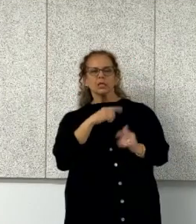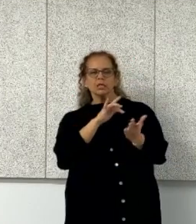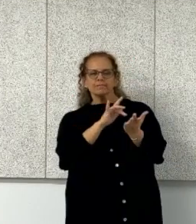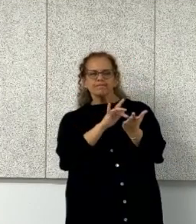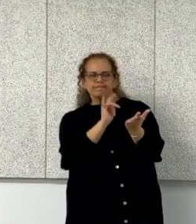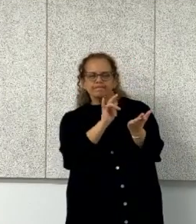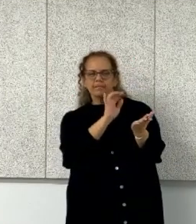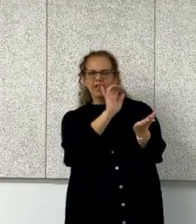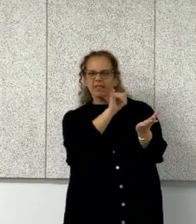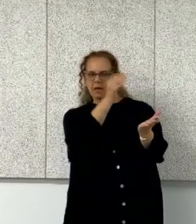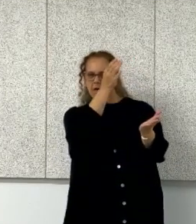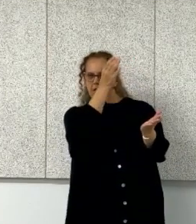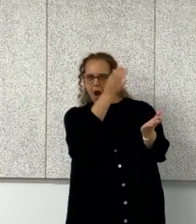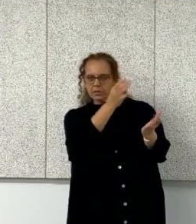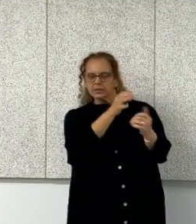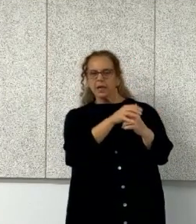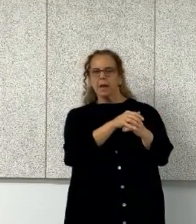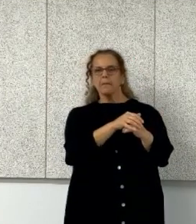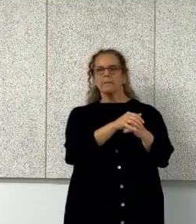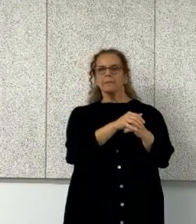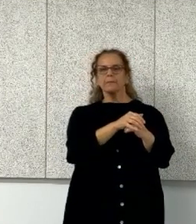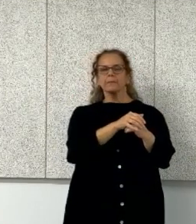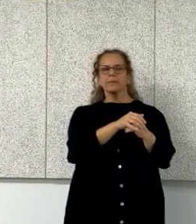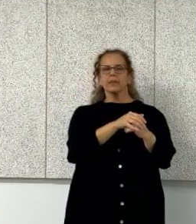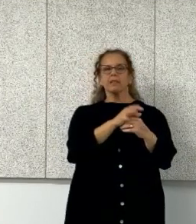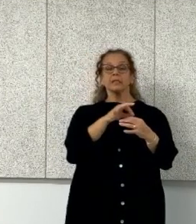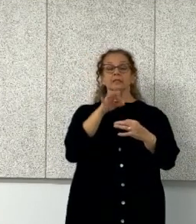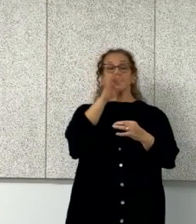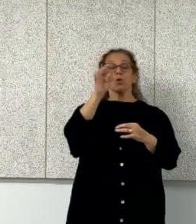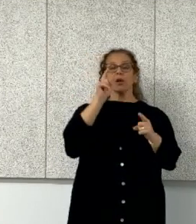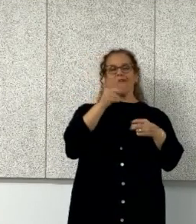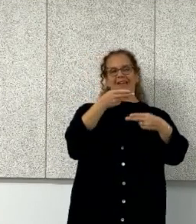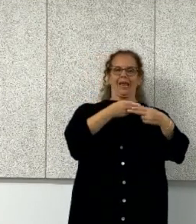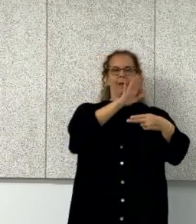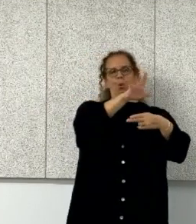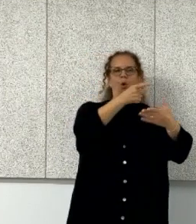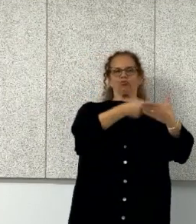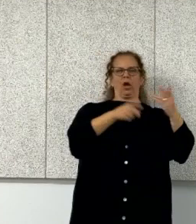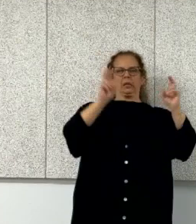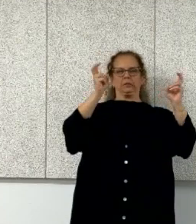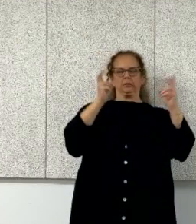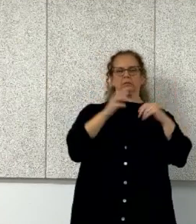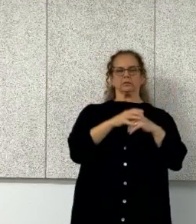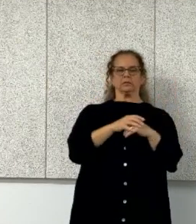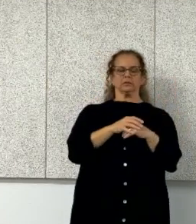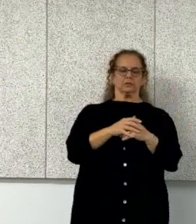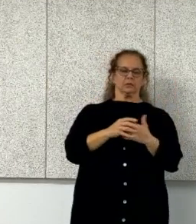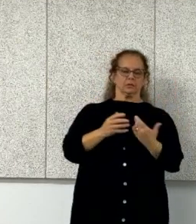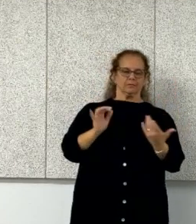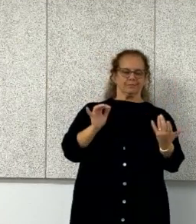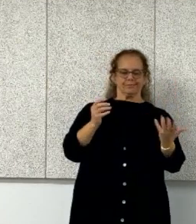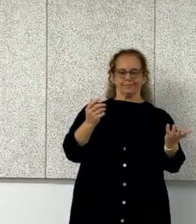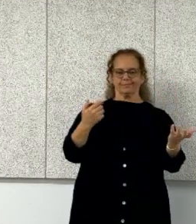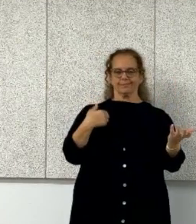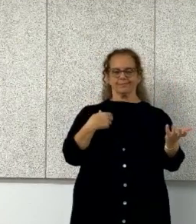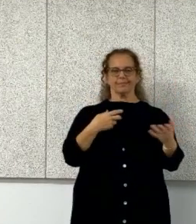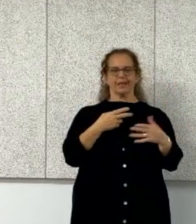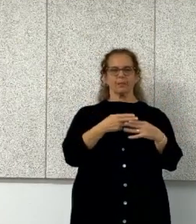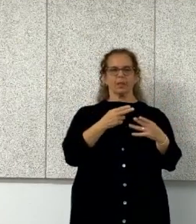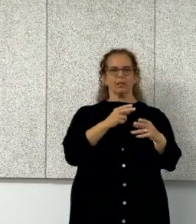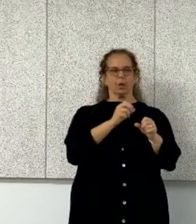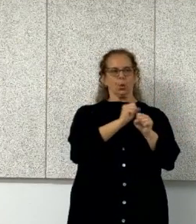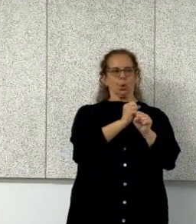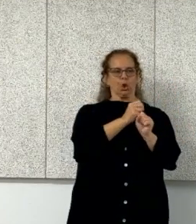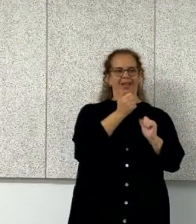that was in the spirit of pay what you can, name your price? I have to name, you know, working theater with their sliding